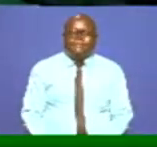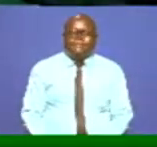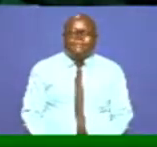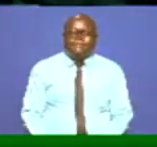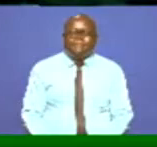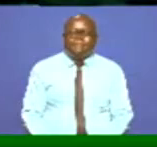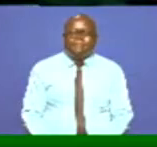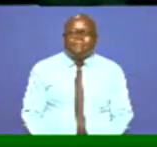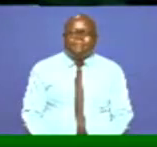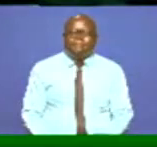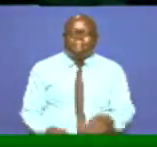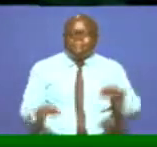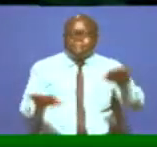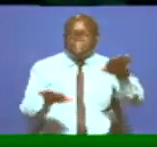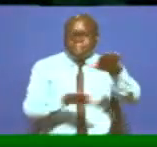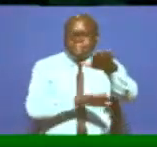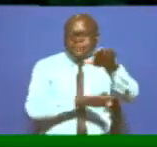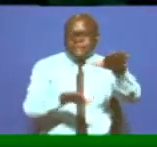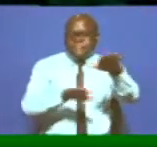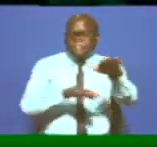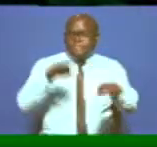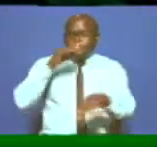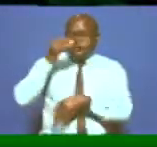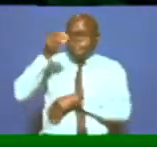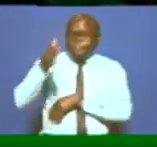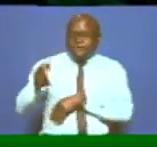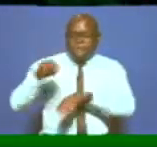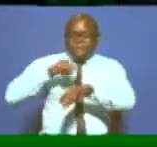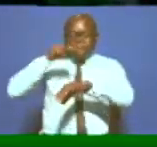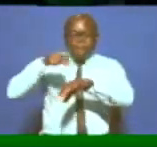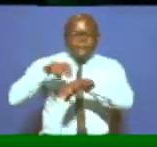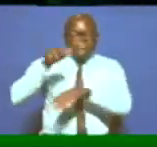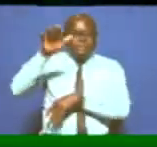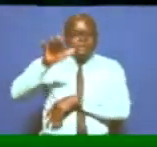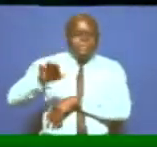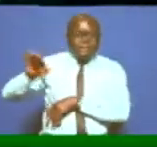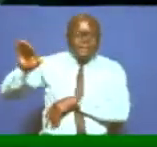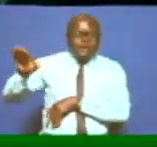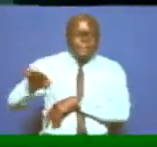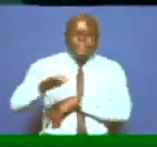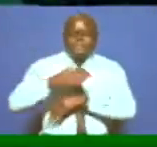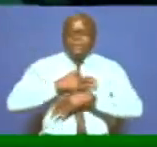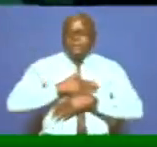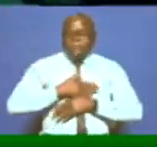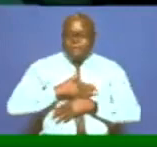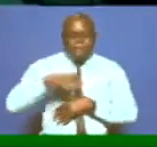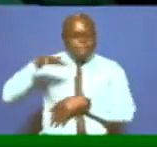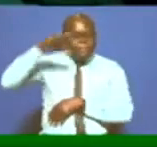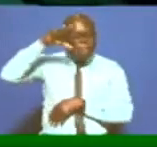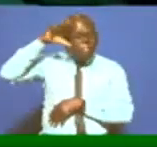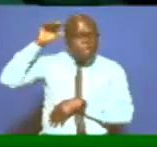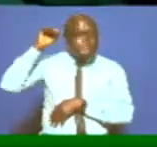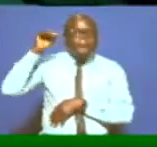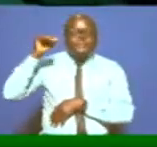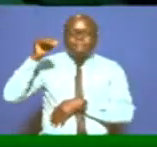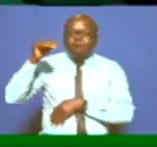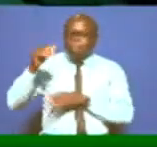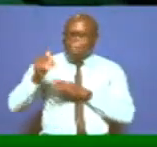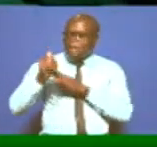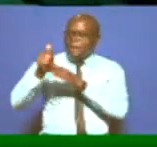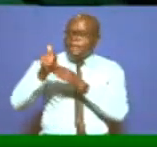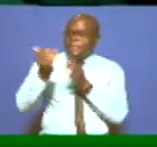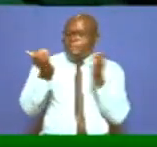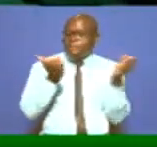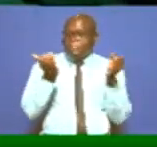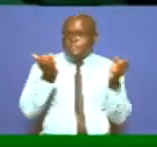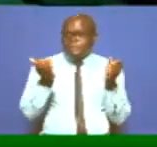The Deputy Speaker of the National Assembly, Honorable Moses Chiboy, currently presiding over the business of the